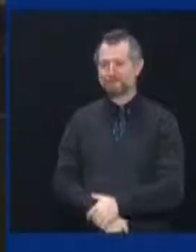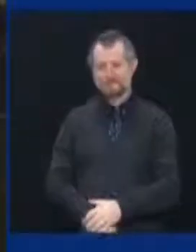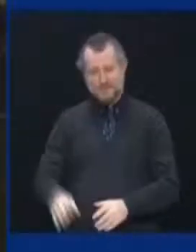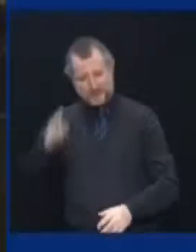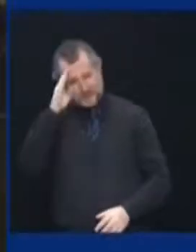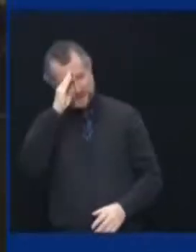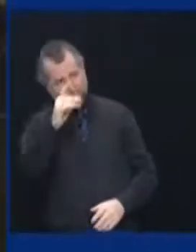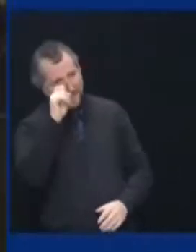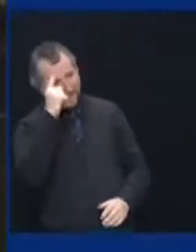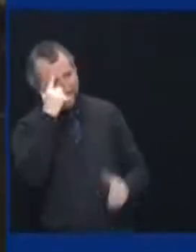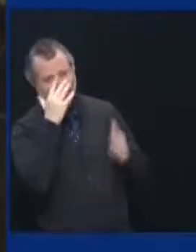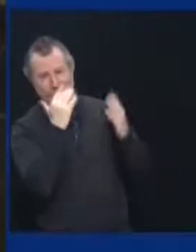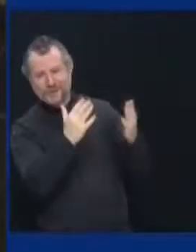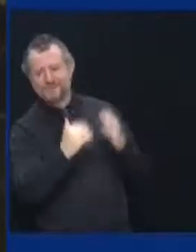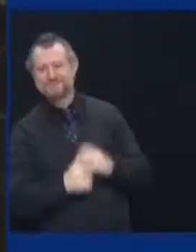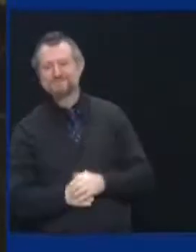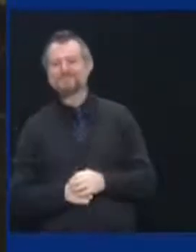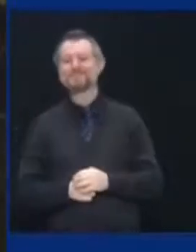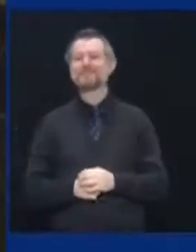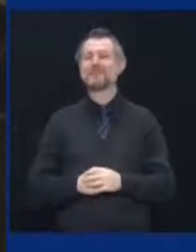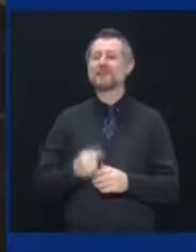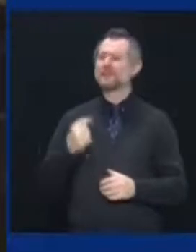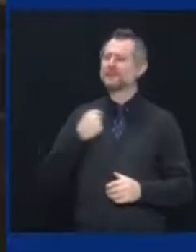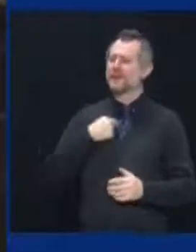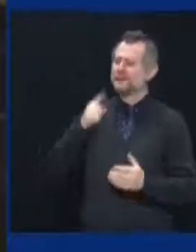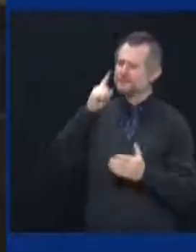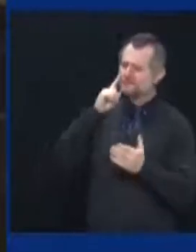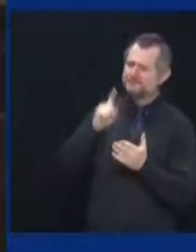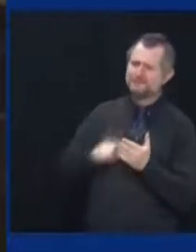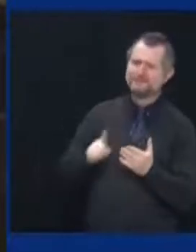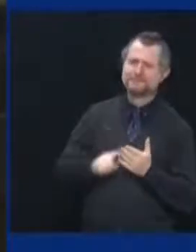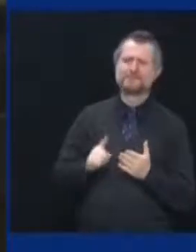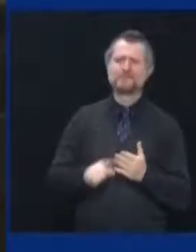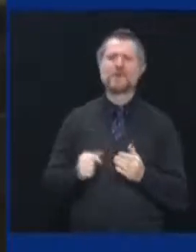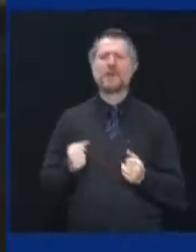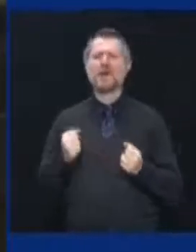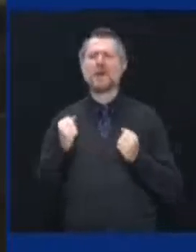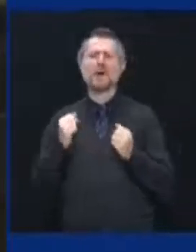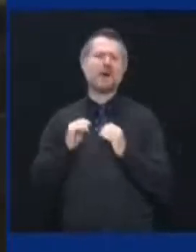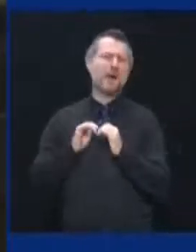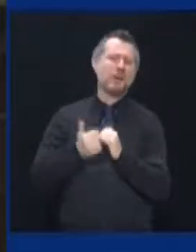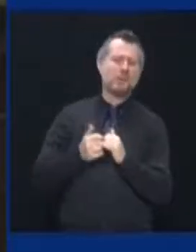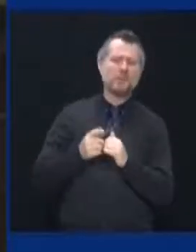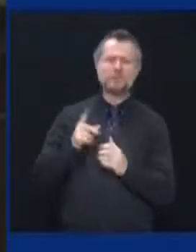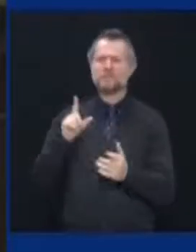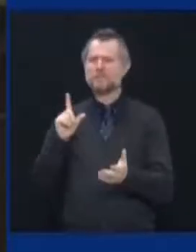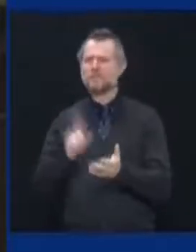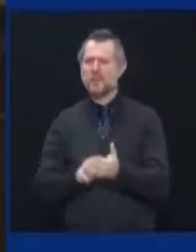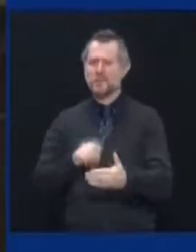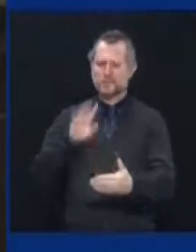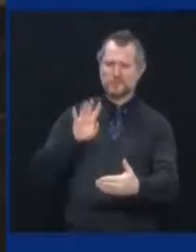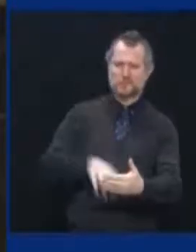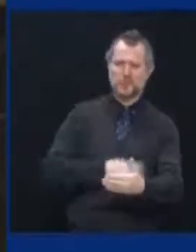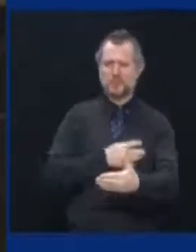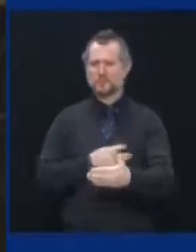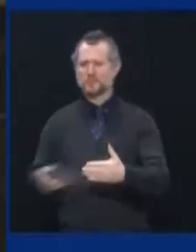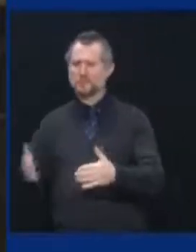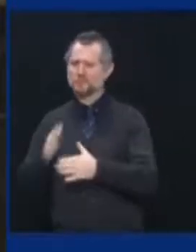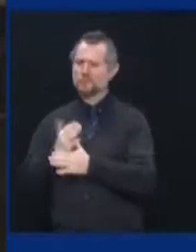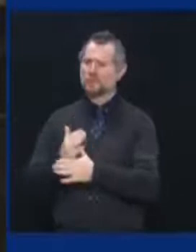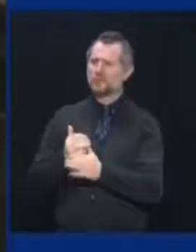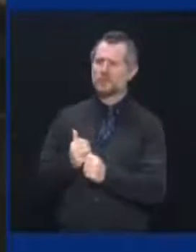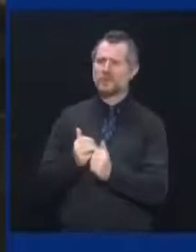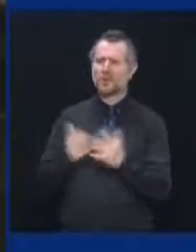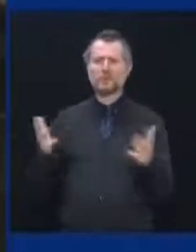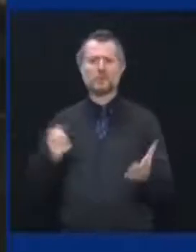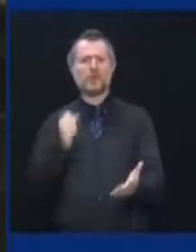Stacy Sager. We're looking into how this unpublished scheduling link was shared without authorization. We've been